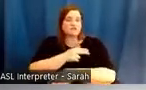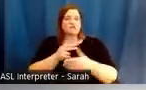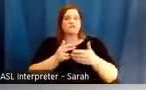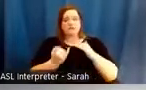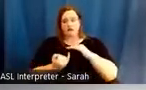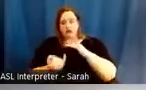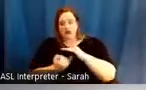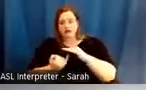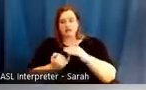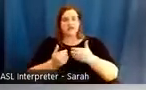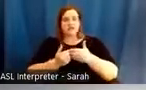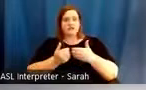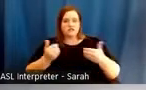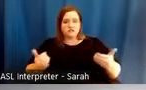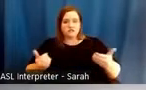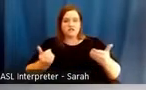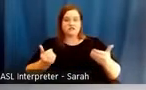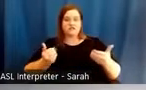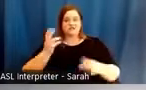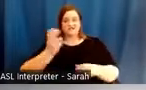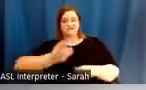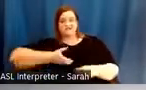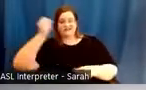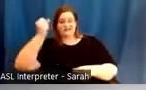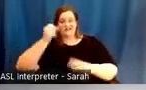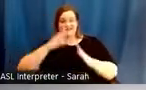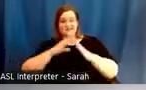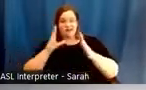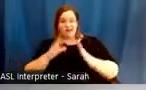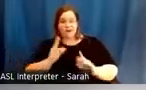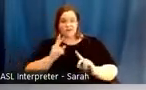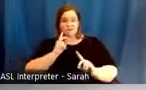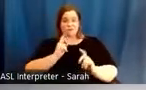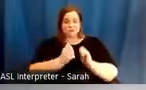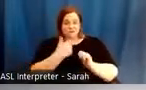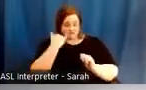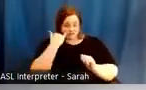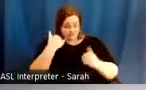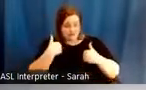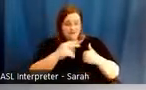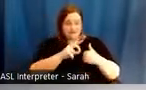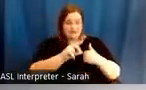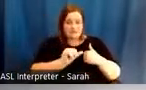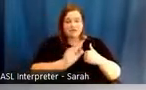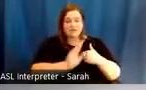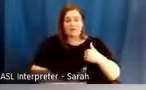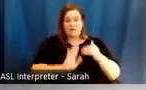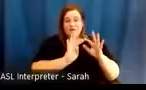and dehoused people with disabilities and their families. And